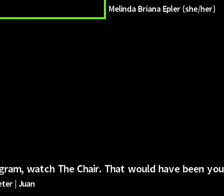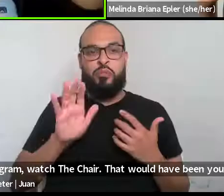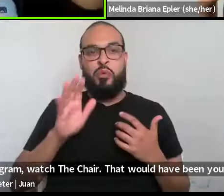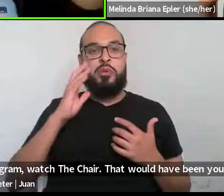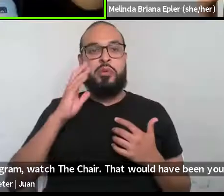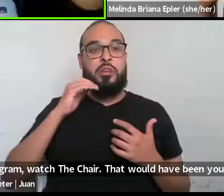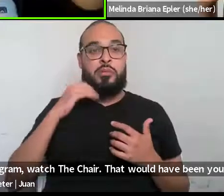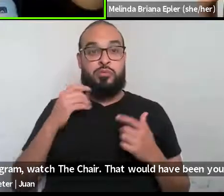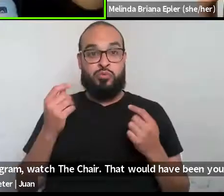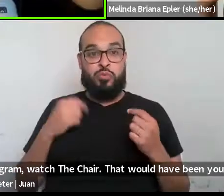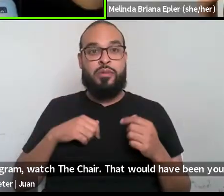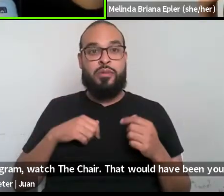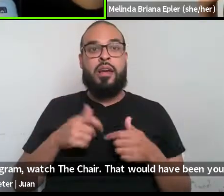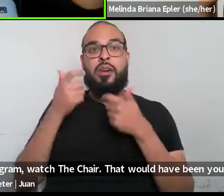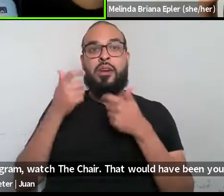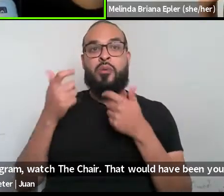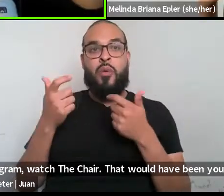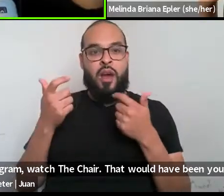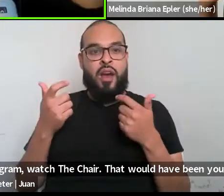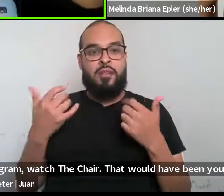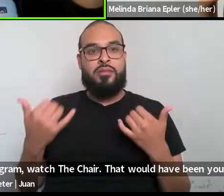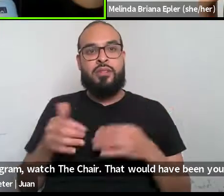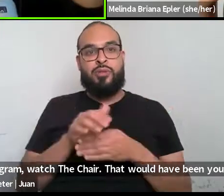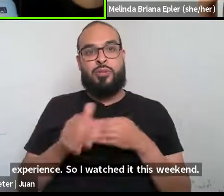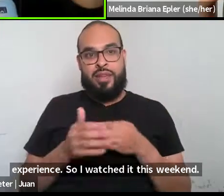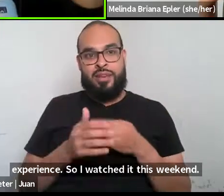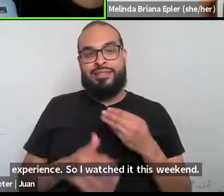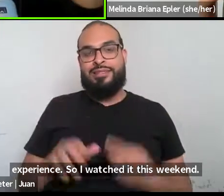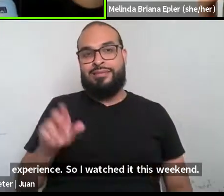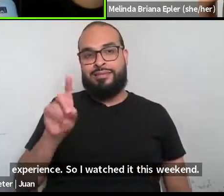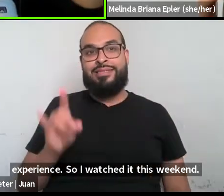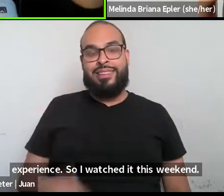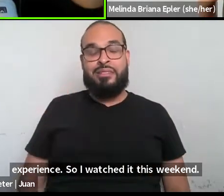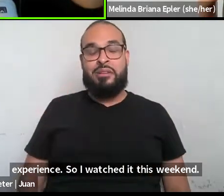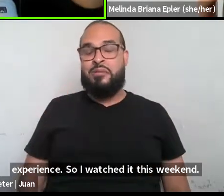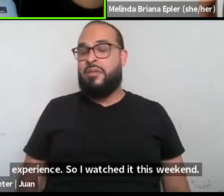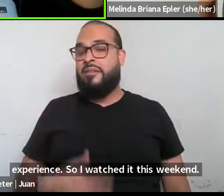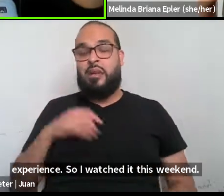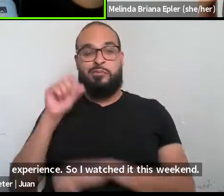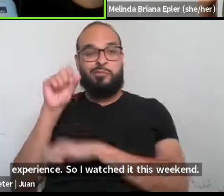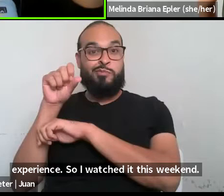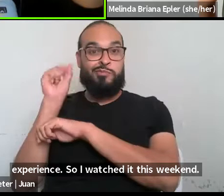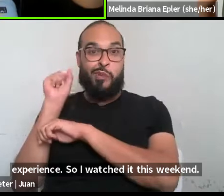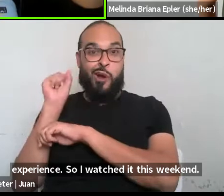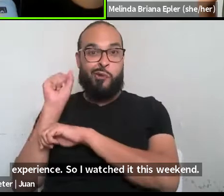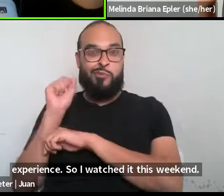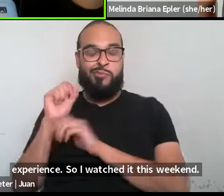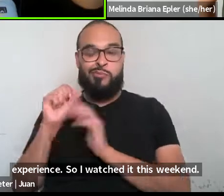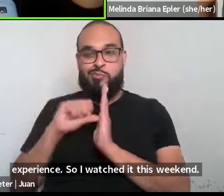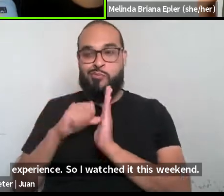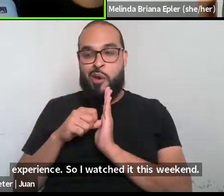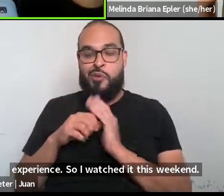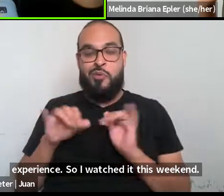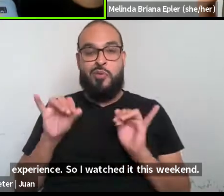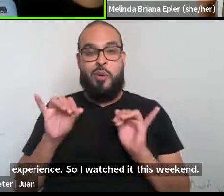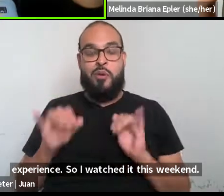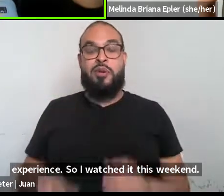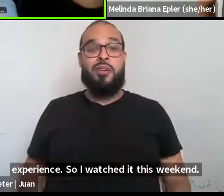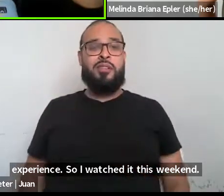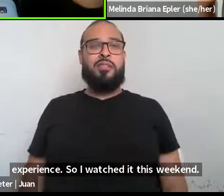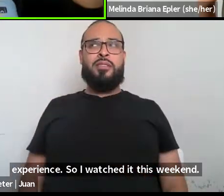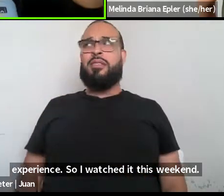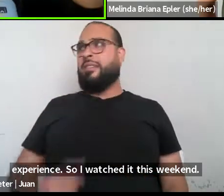one, and I was really blown away by how And I think that there are only